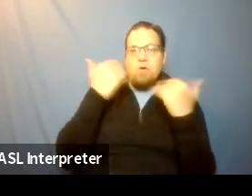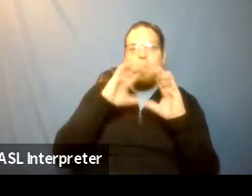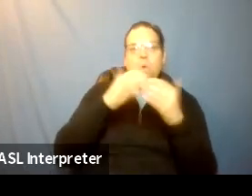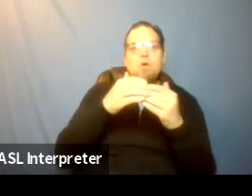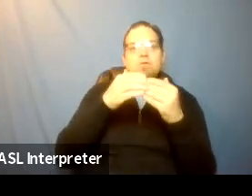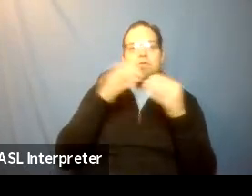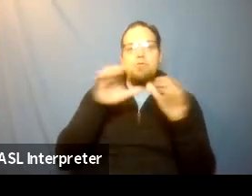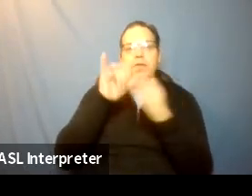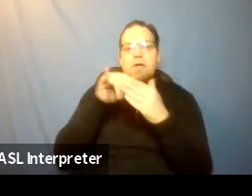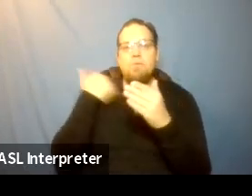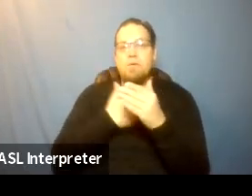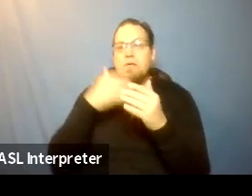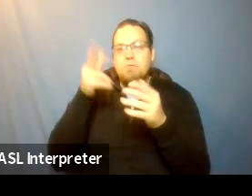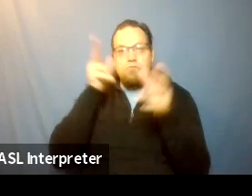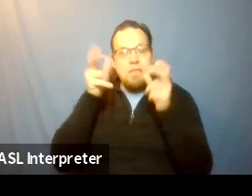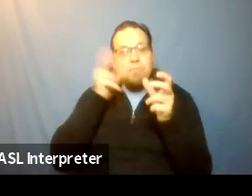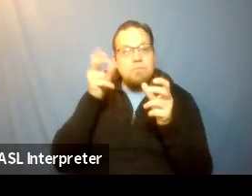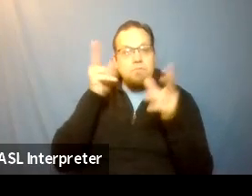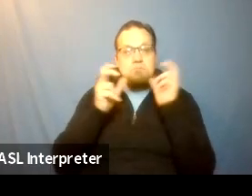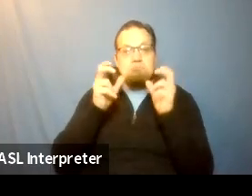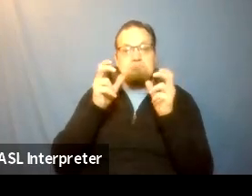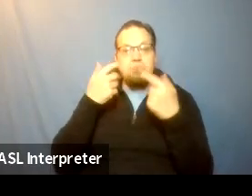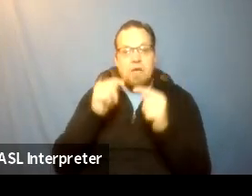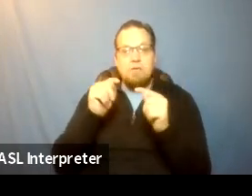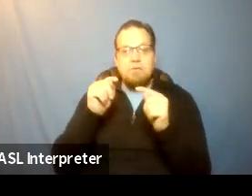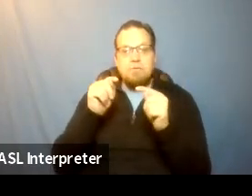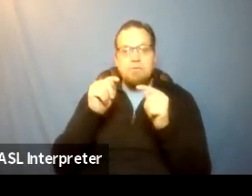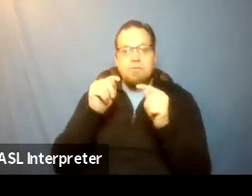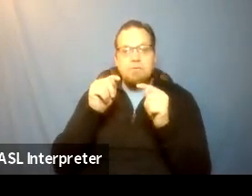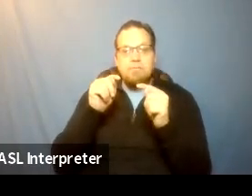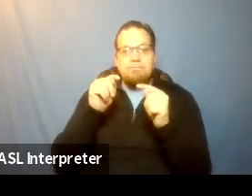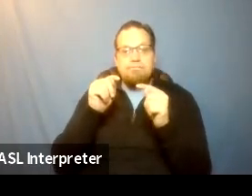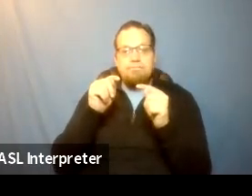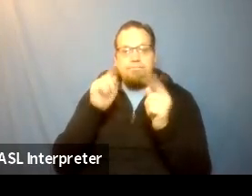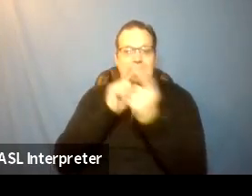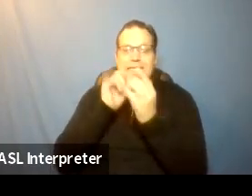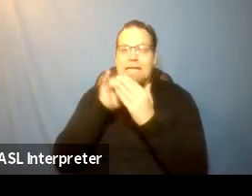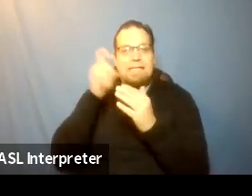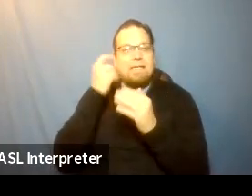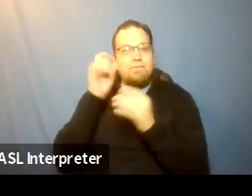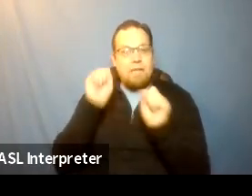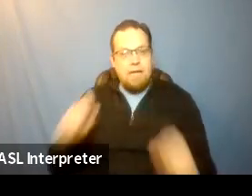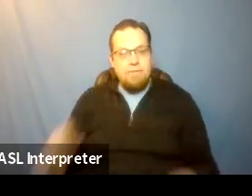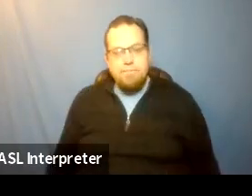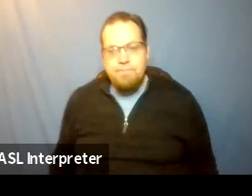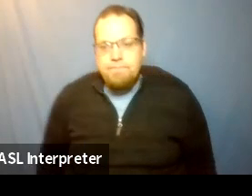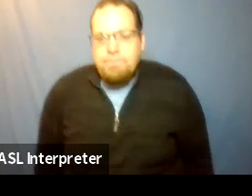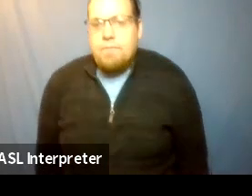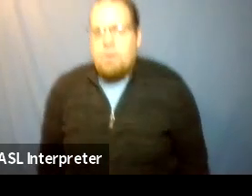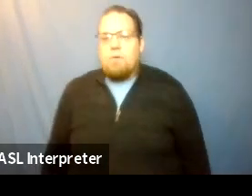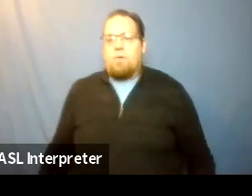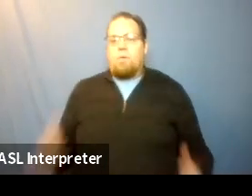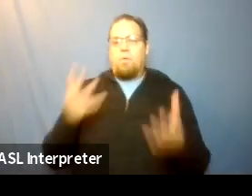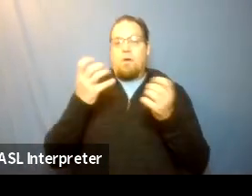definitely receptive to trying to meet that need if we can. We want to keep families on the same cohort if at